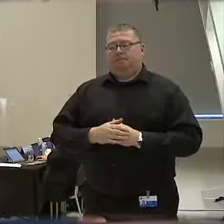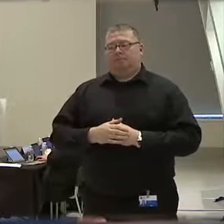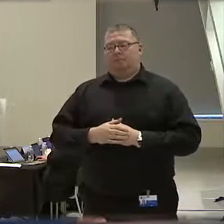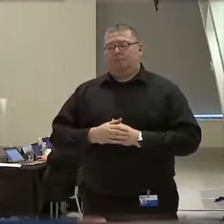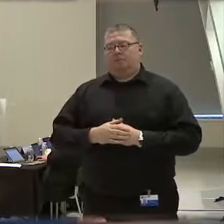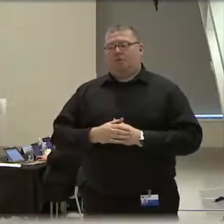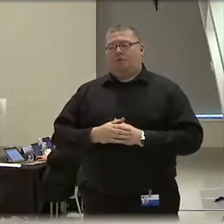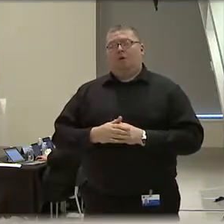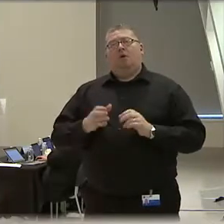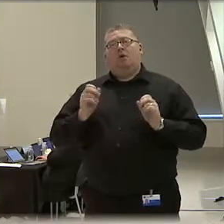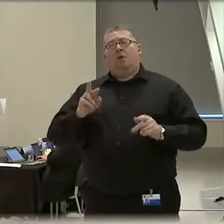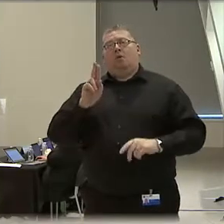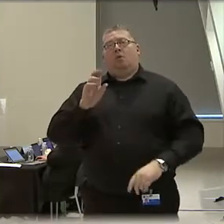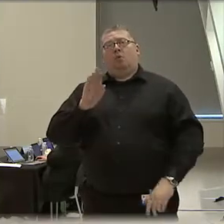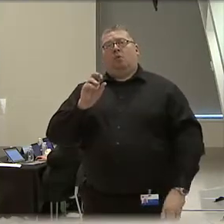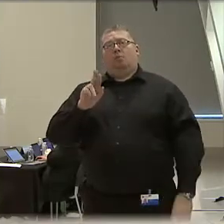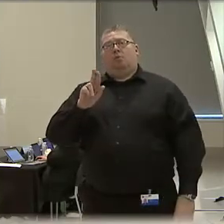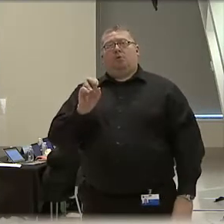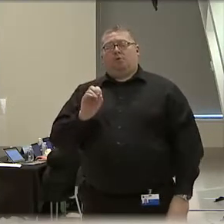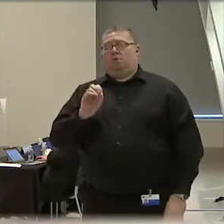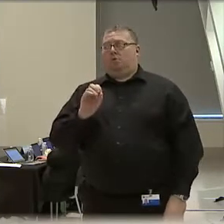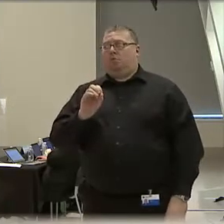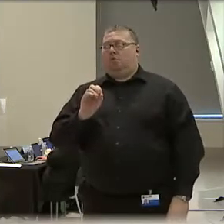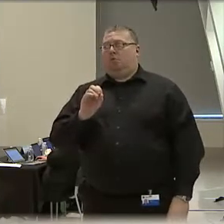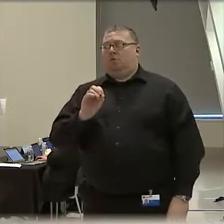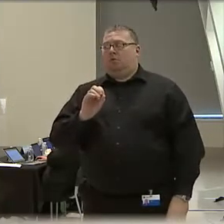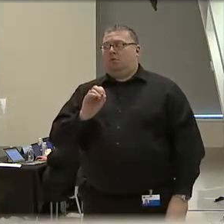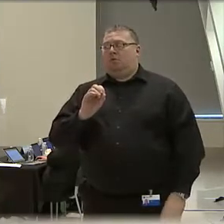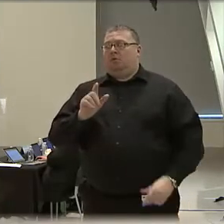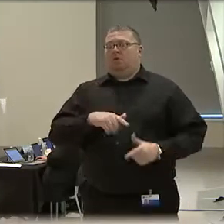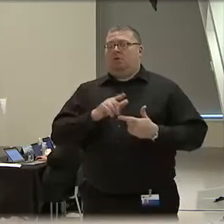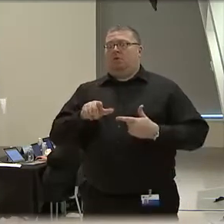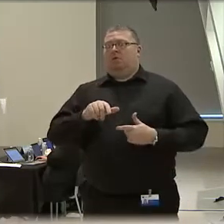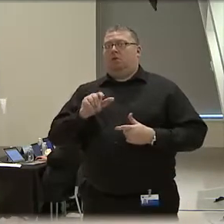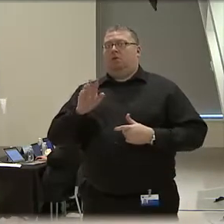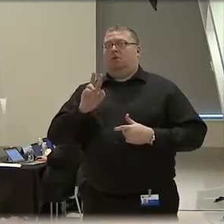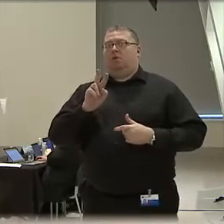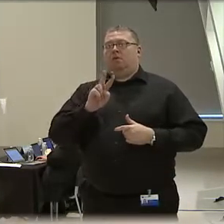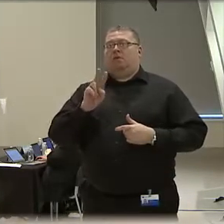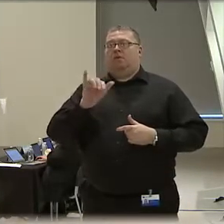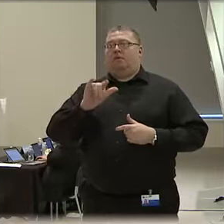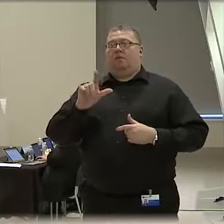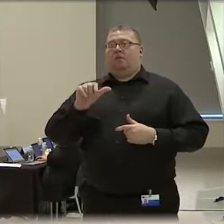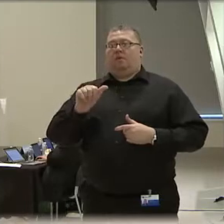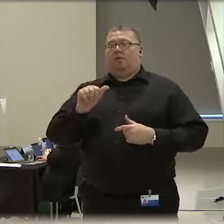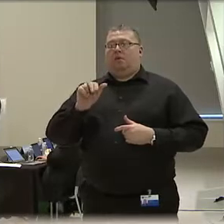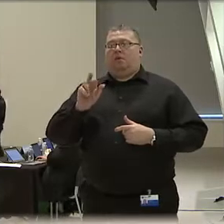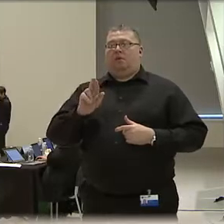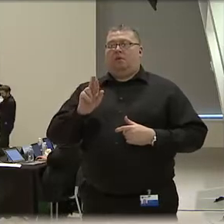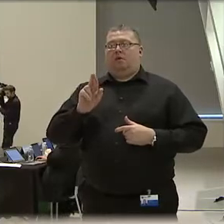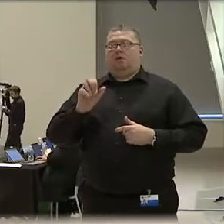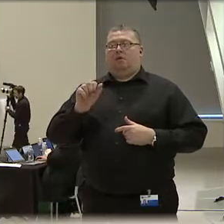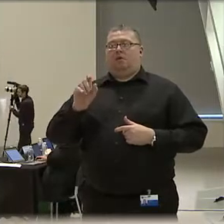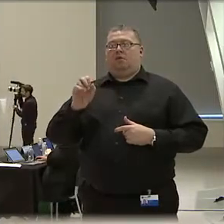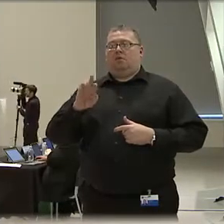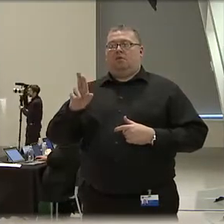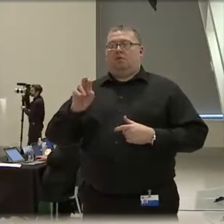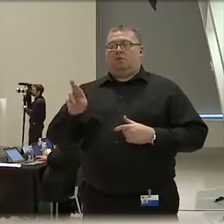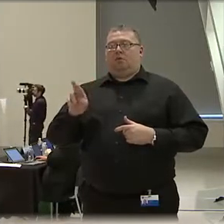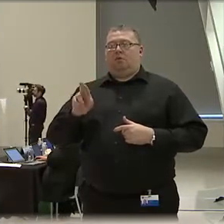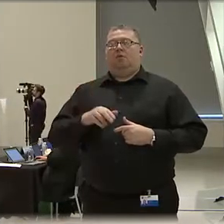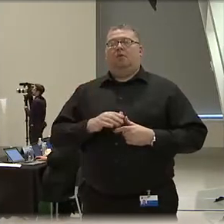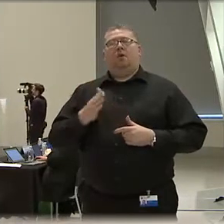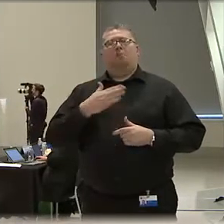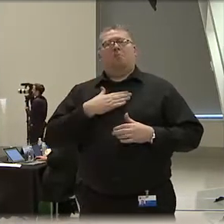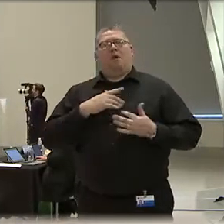Okay, Roberto Villasenor, followed by Sean Smoot. My original